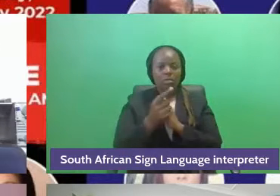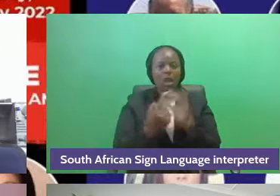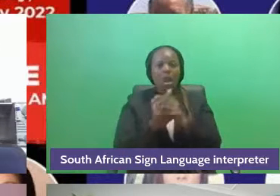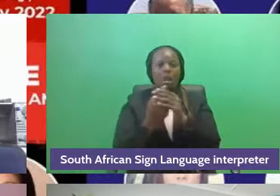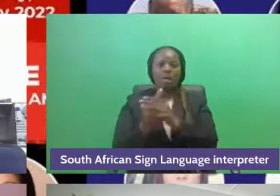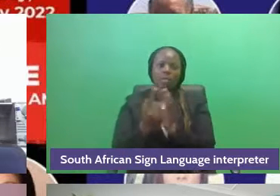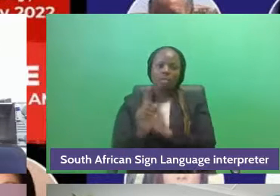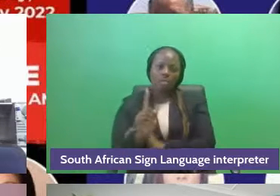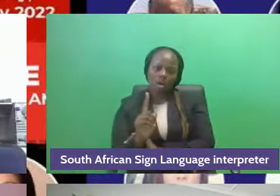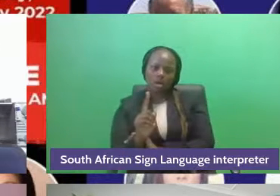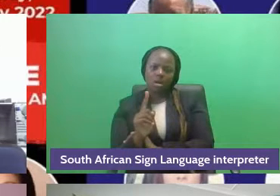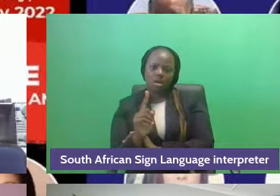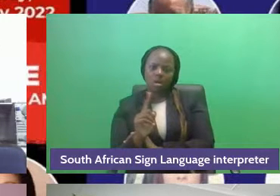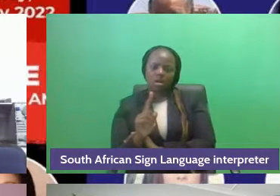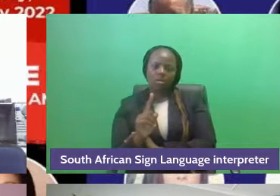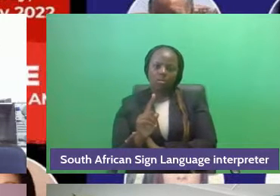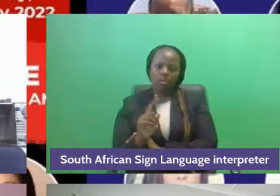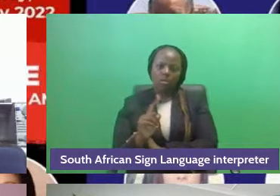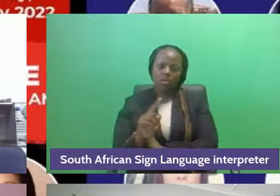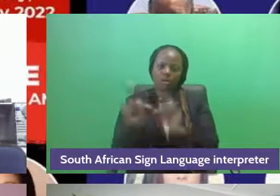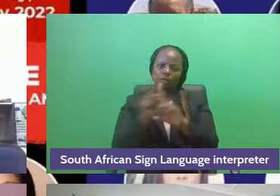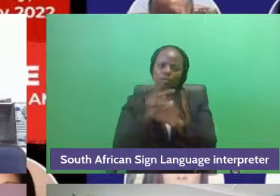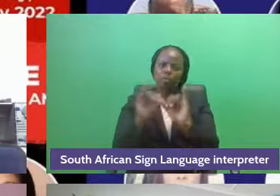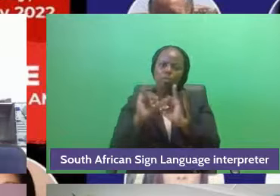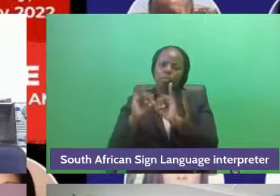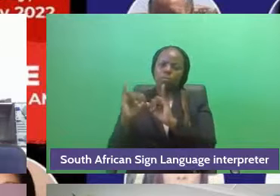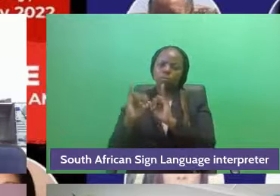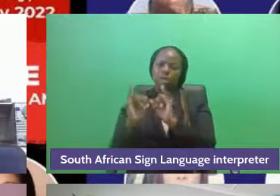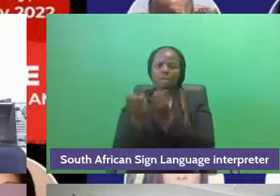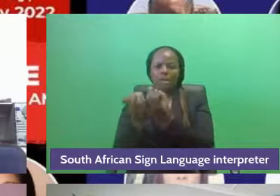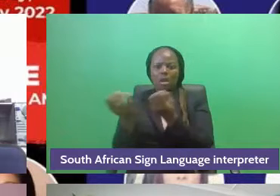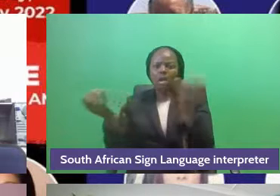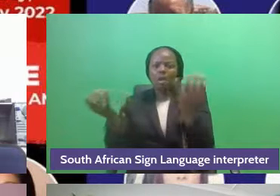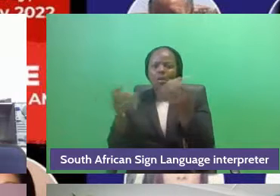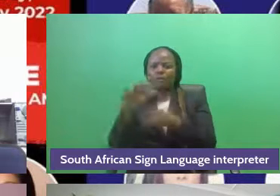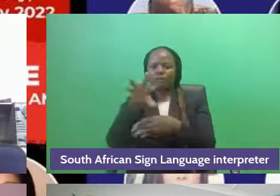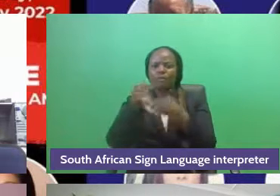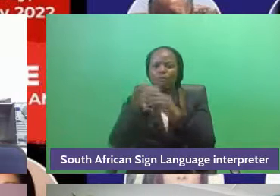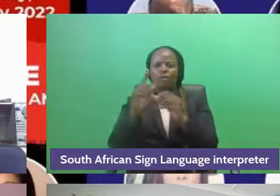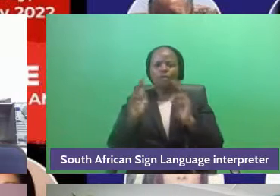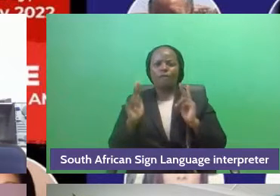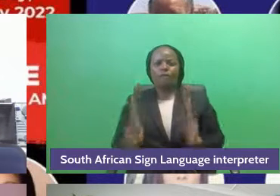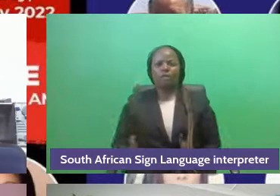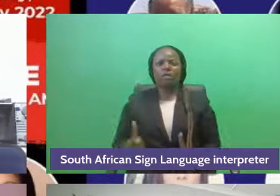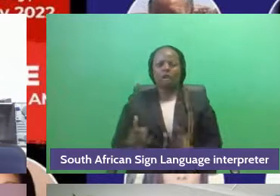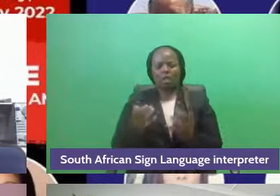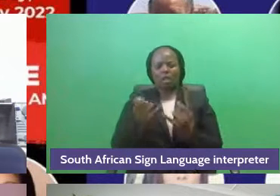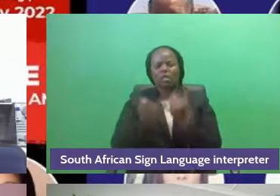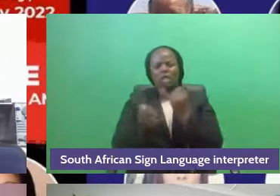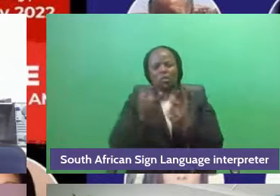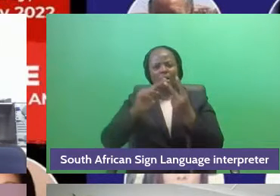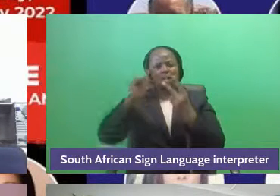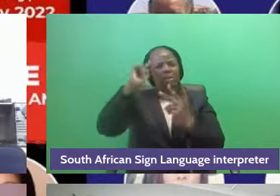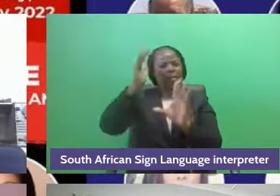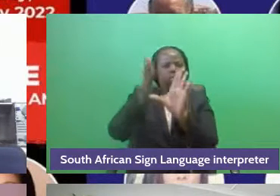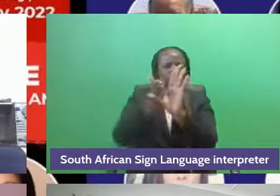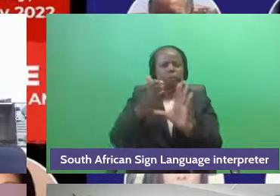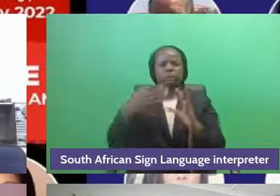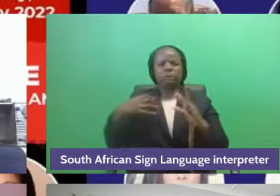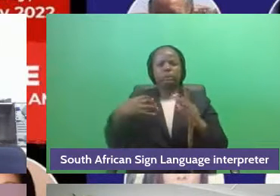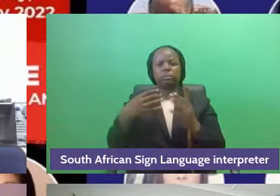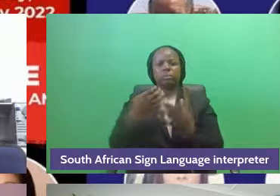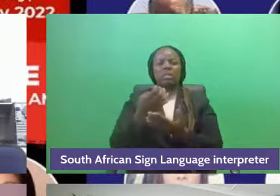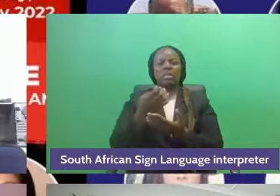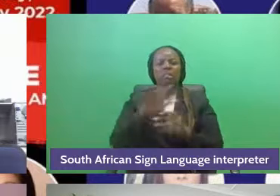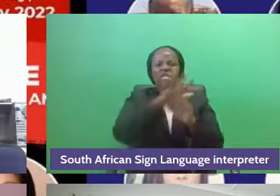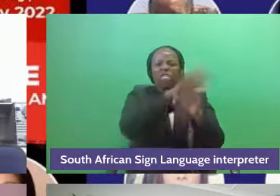multiple forms of violence, including physical, sexual, psychological, economic